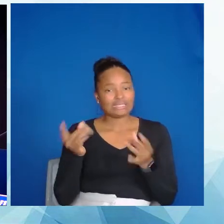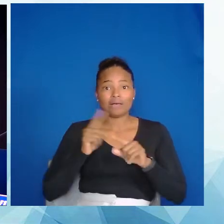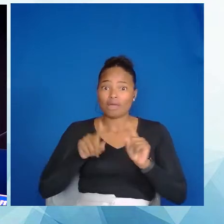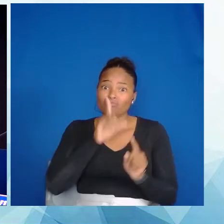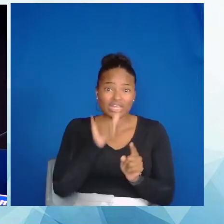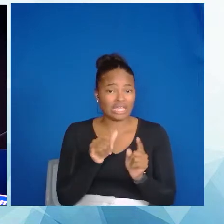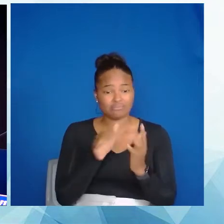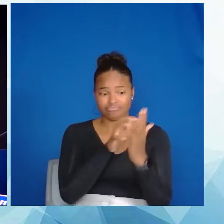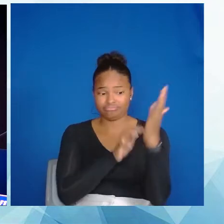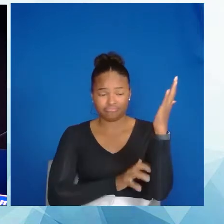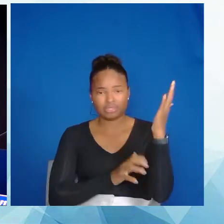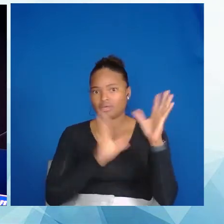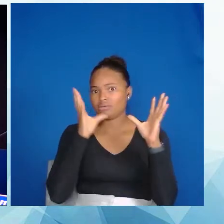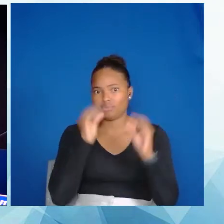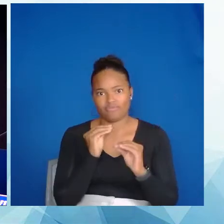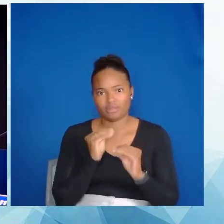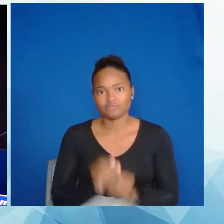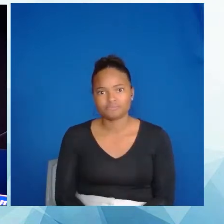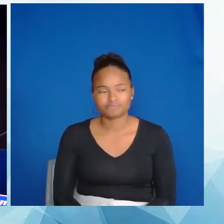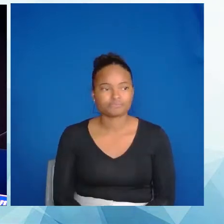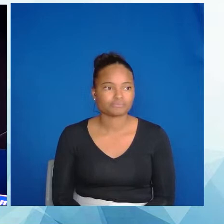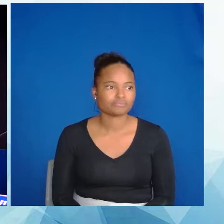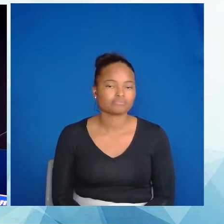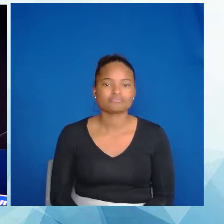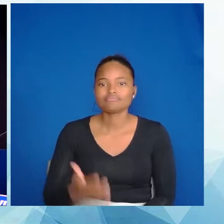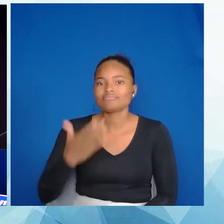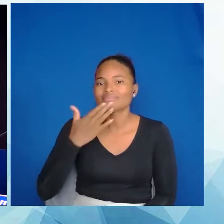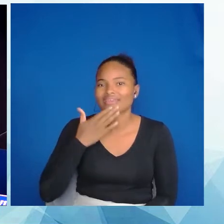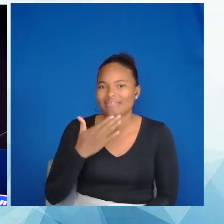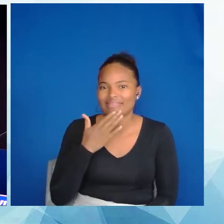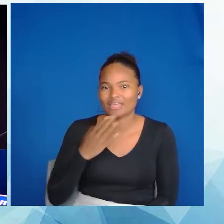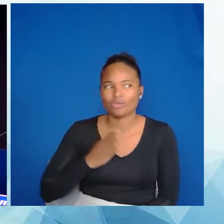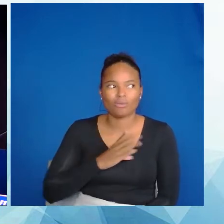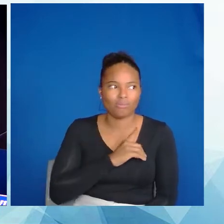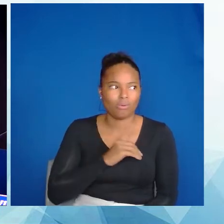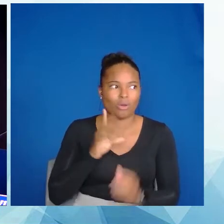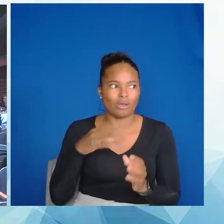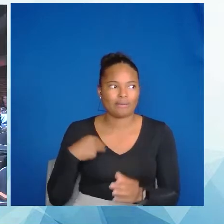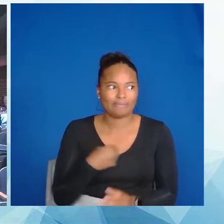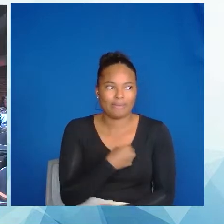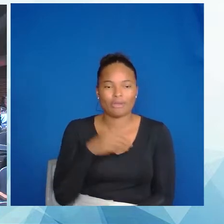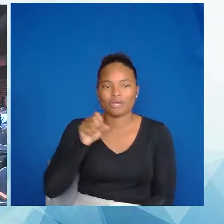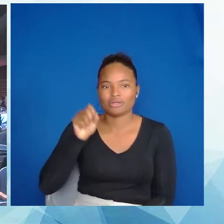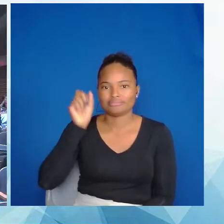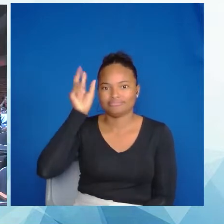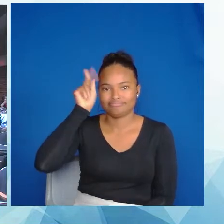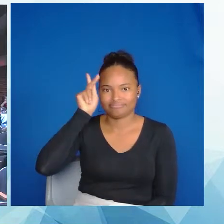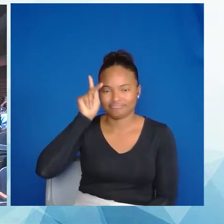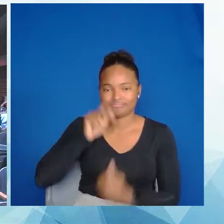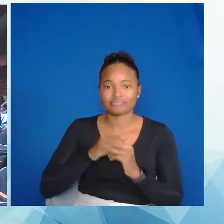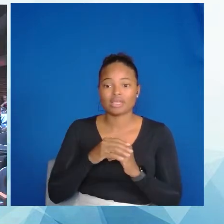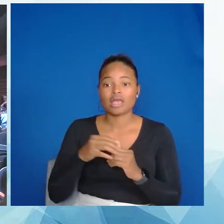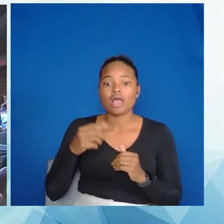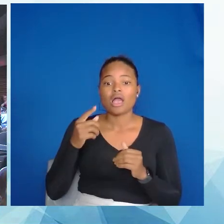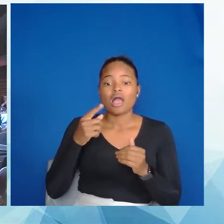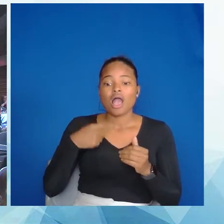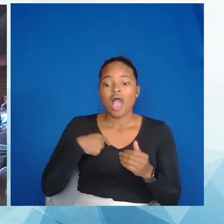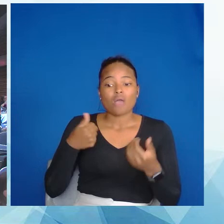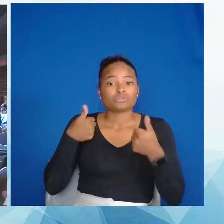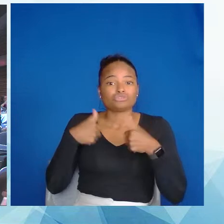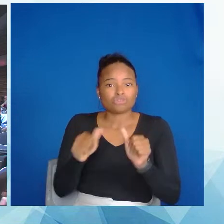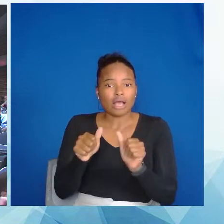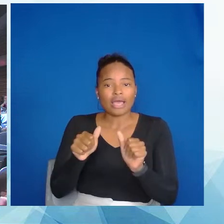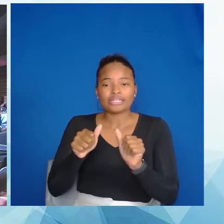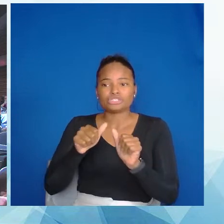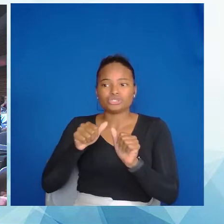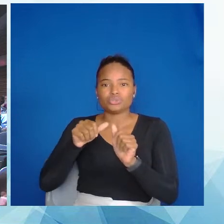work. Thank you, Board Member Cienko. And what I was trying to get across in the policy is to state